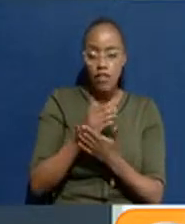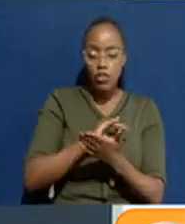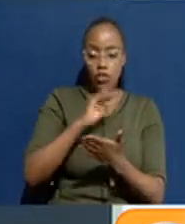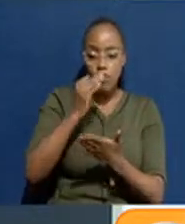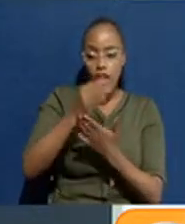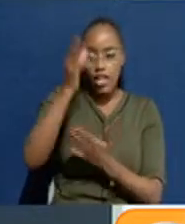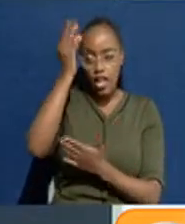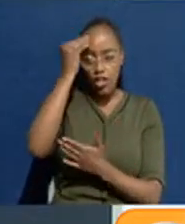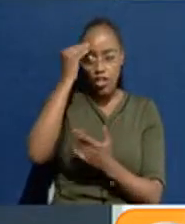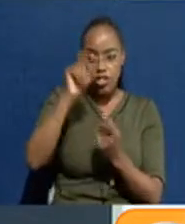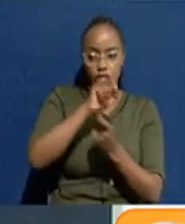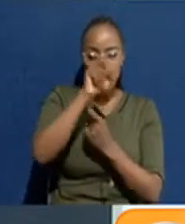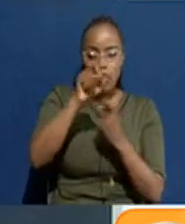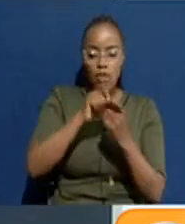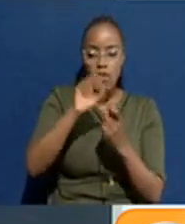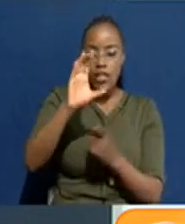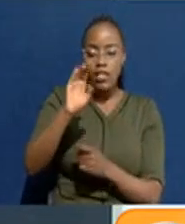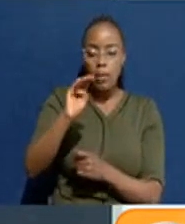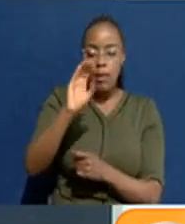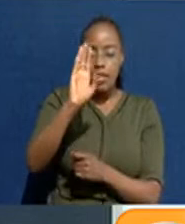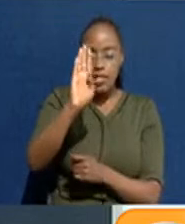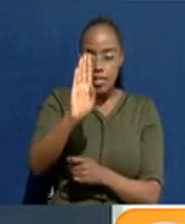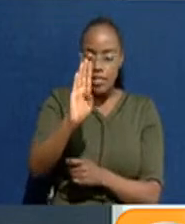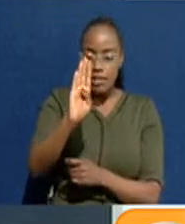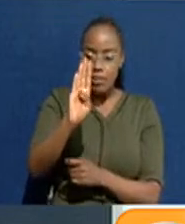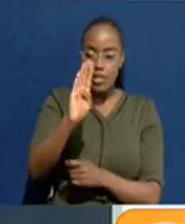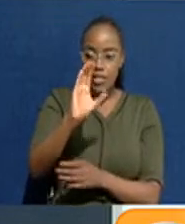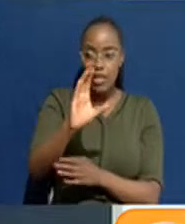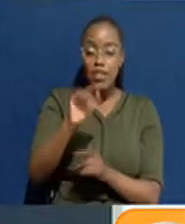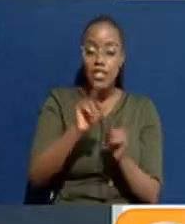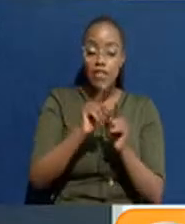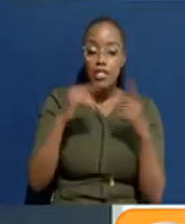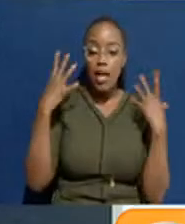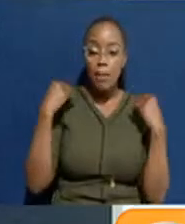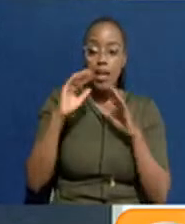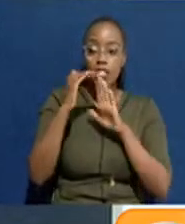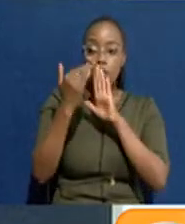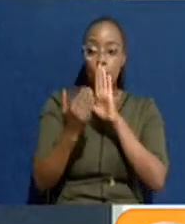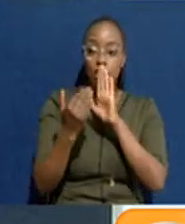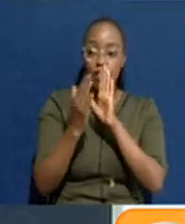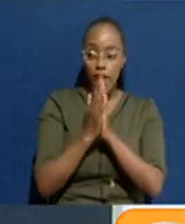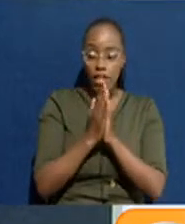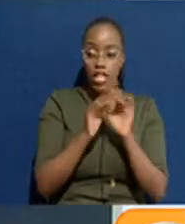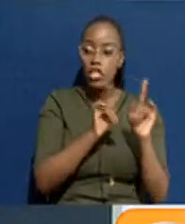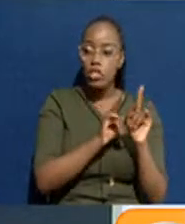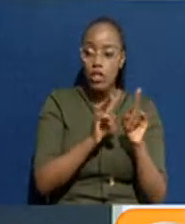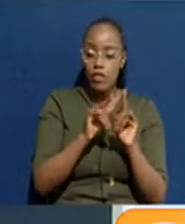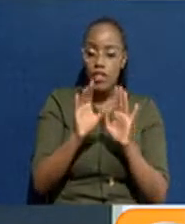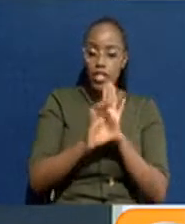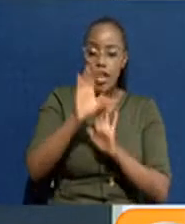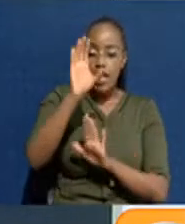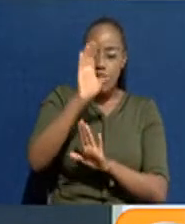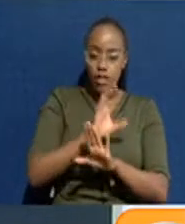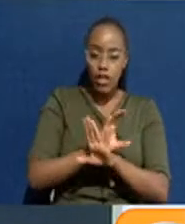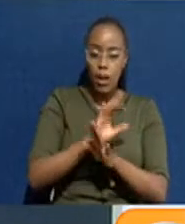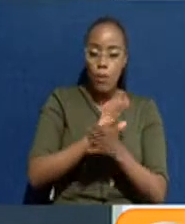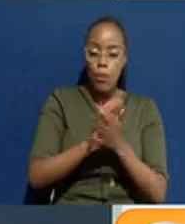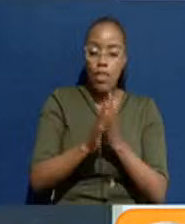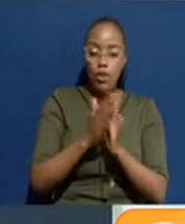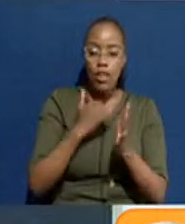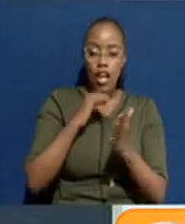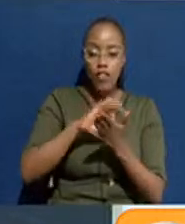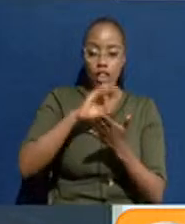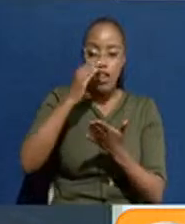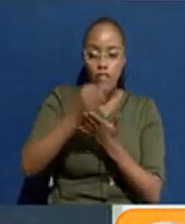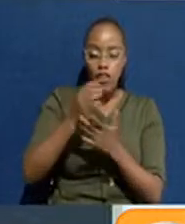education, particularly CBC. CBC is practical approach, is a practical curriculum. And without funding, it